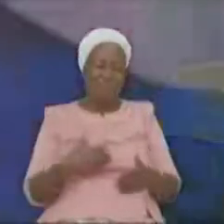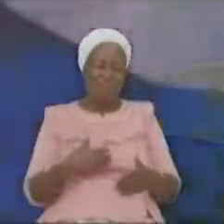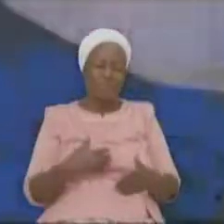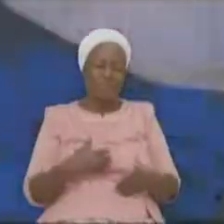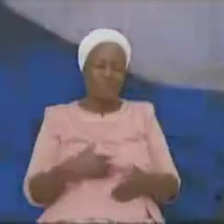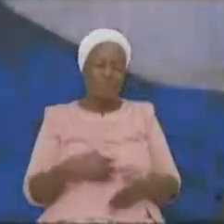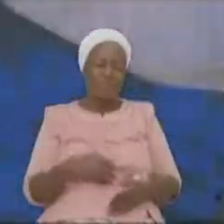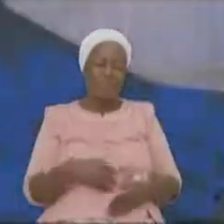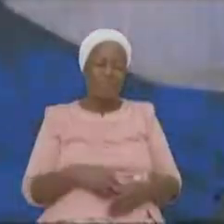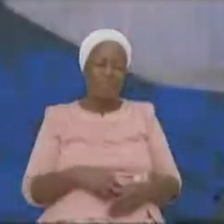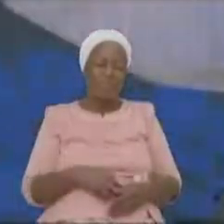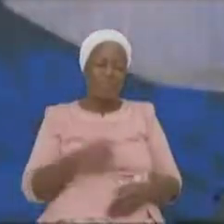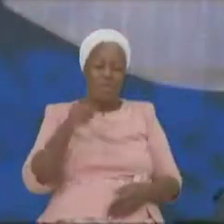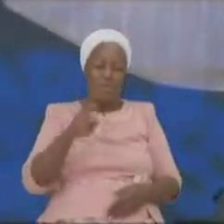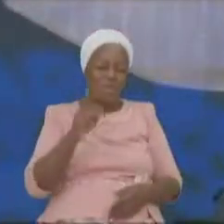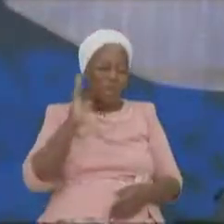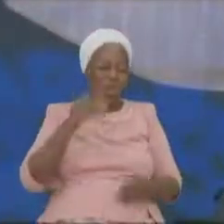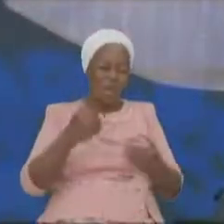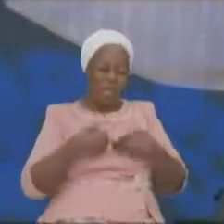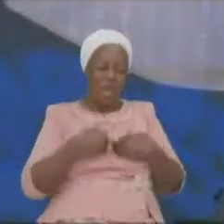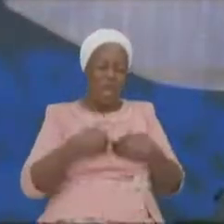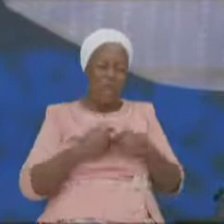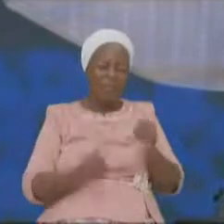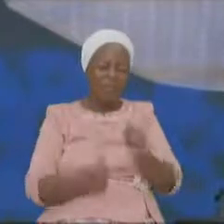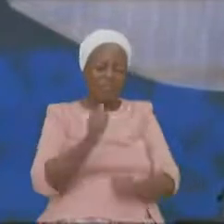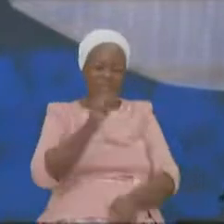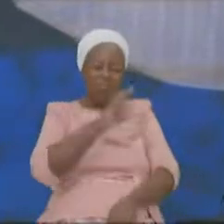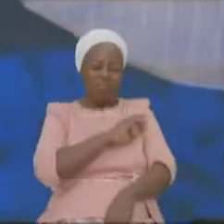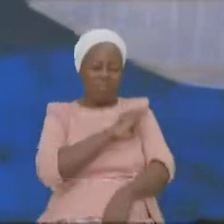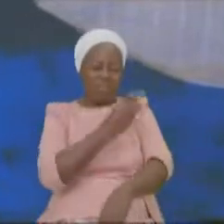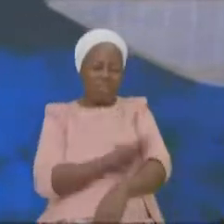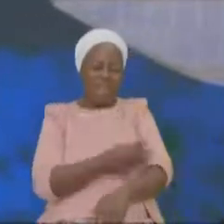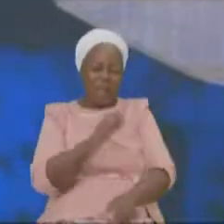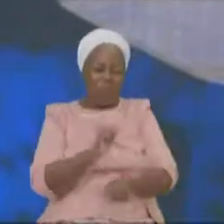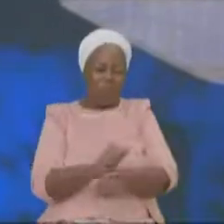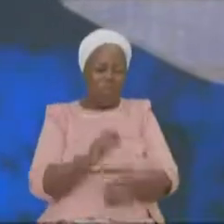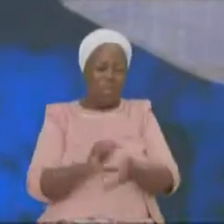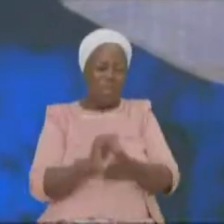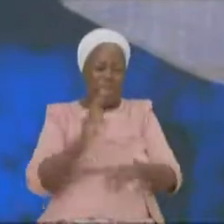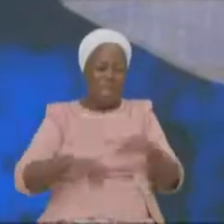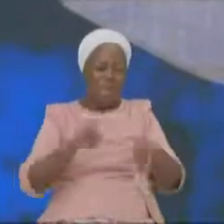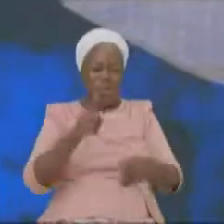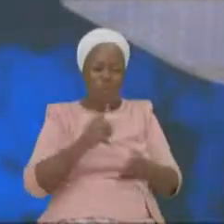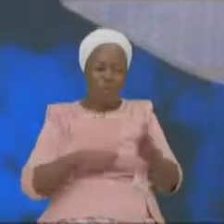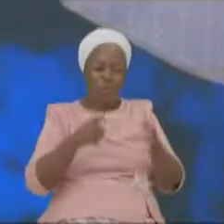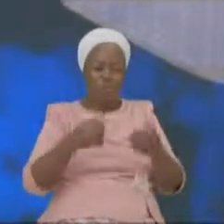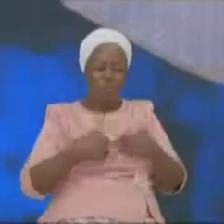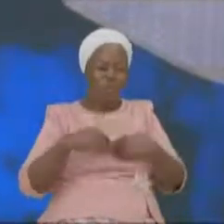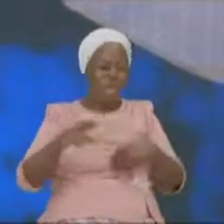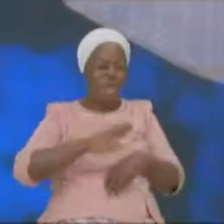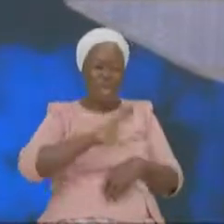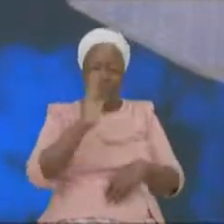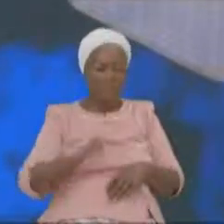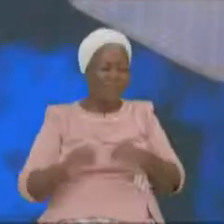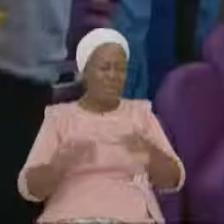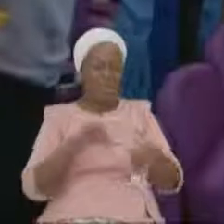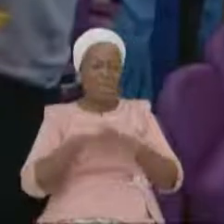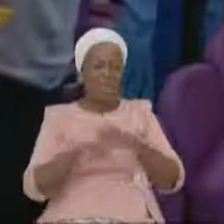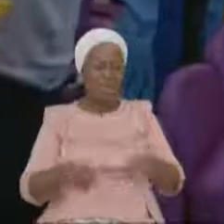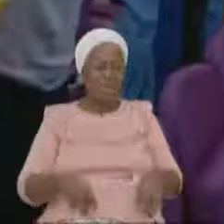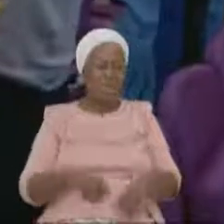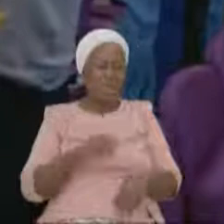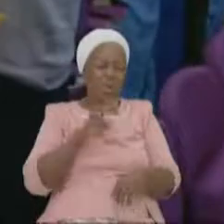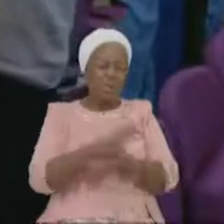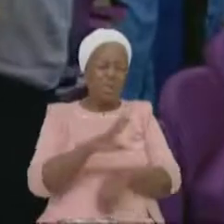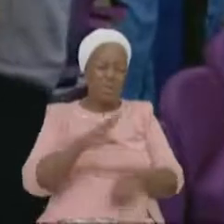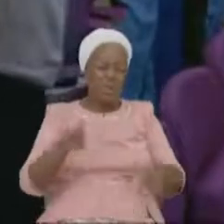You'll have mightier works than what you ever did in your ministry, in your life before, in Jesus'